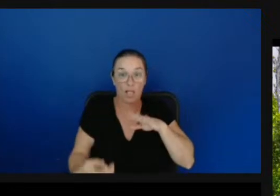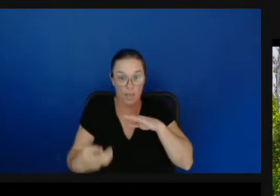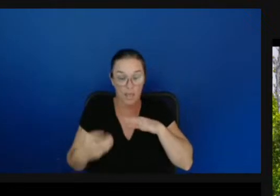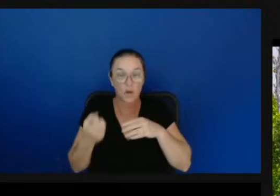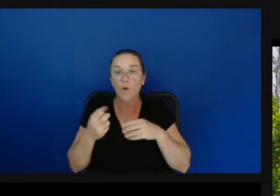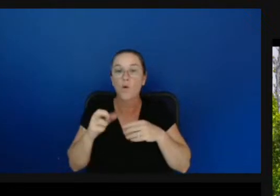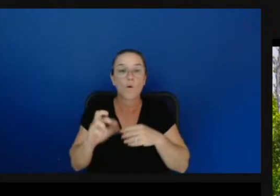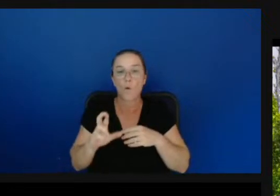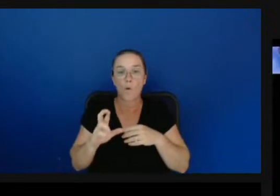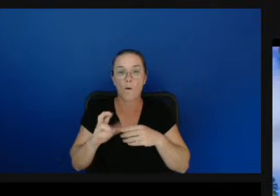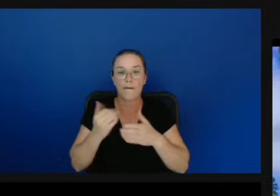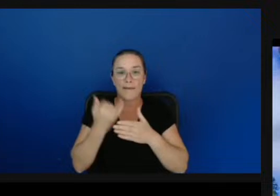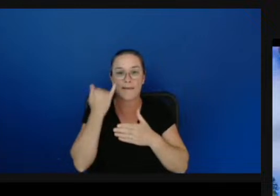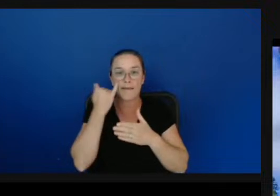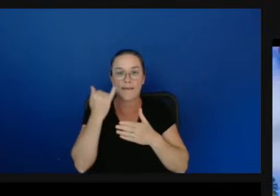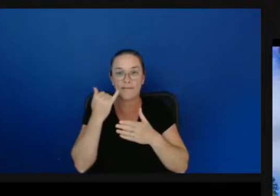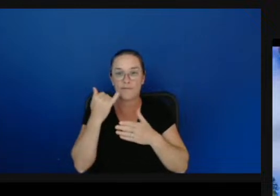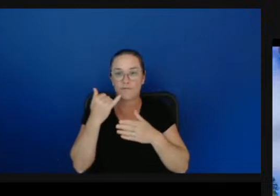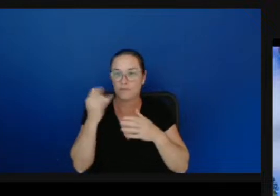Devil's Throat as well here.